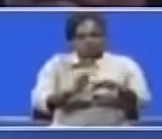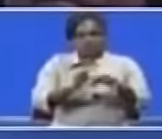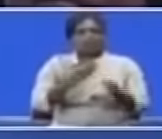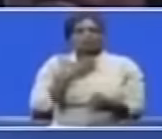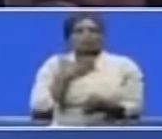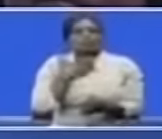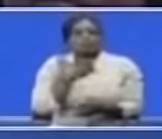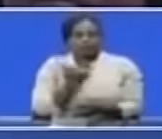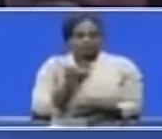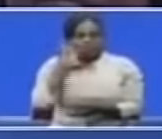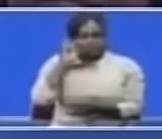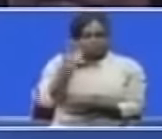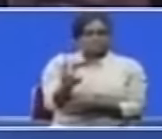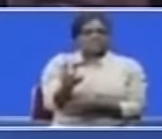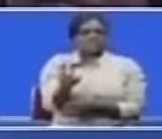looking forward to